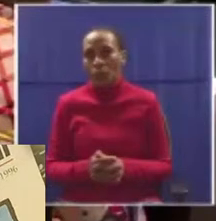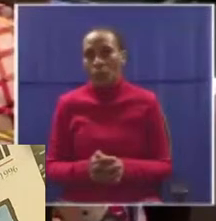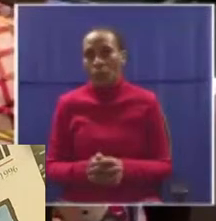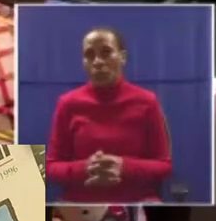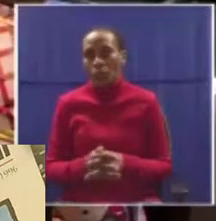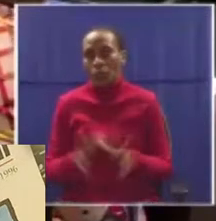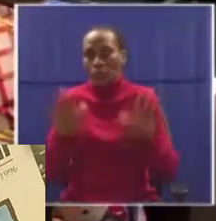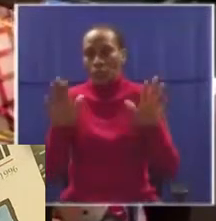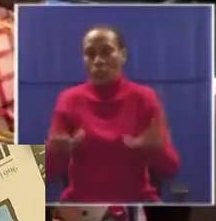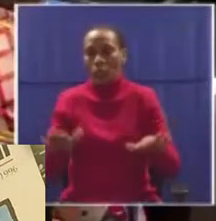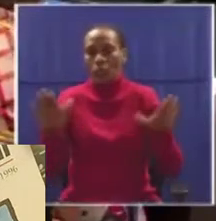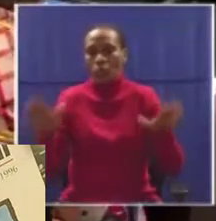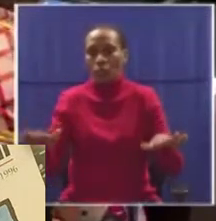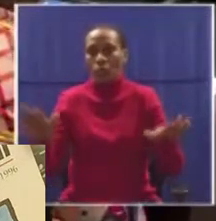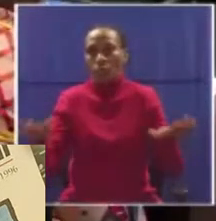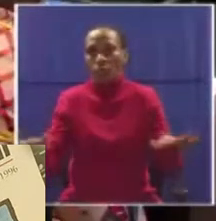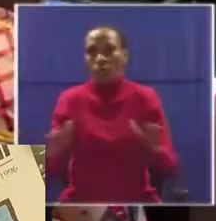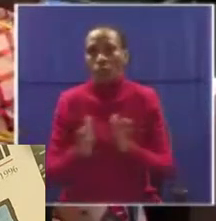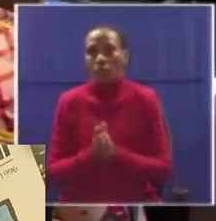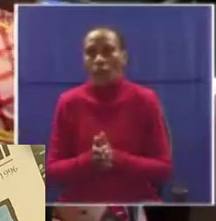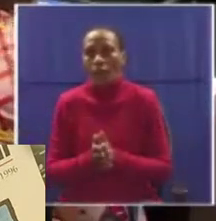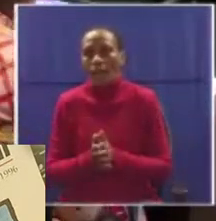ort order